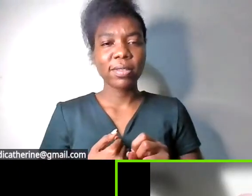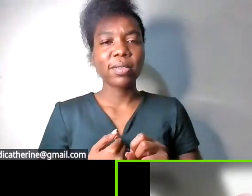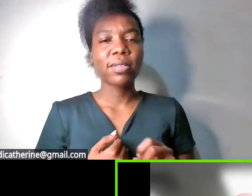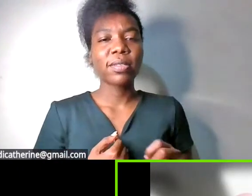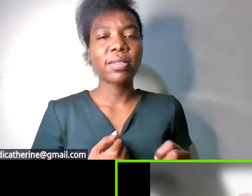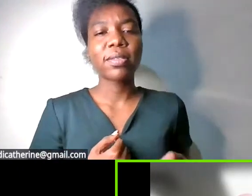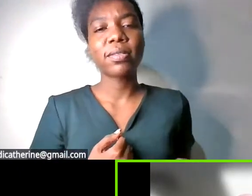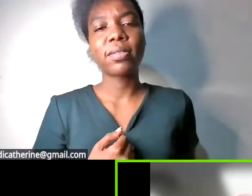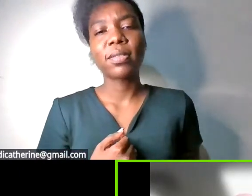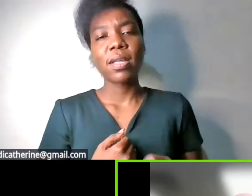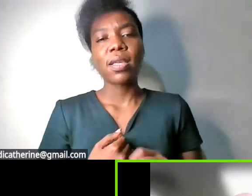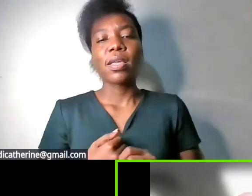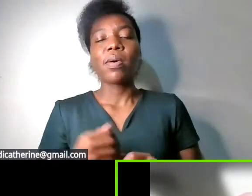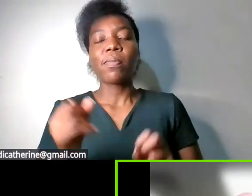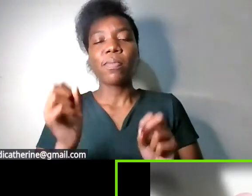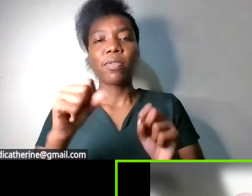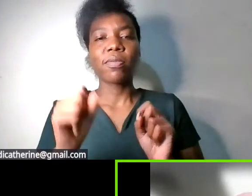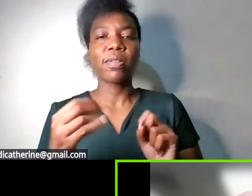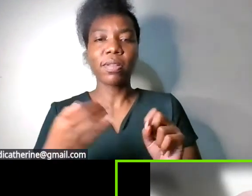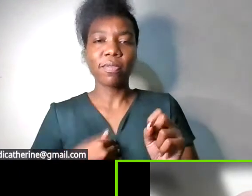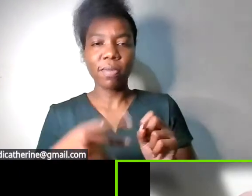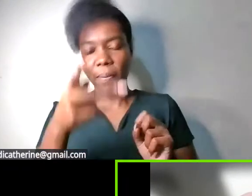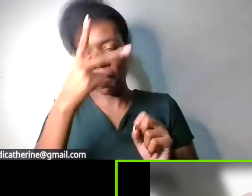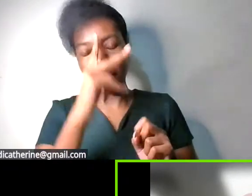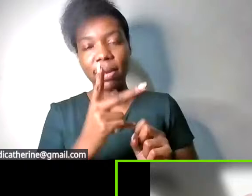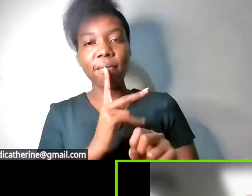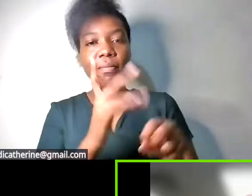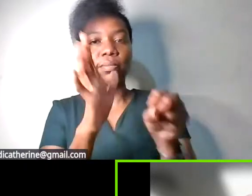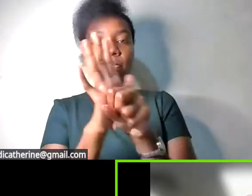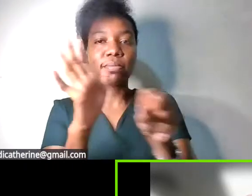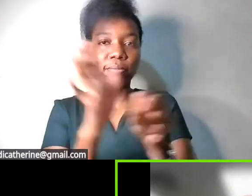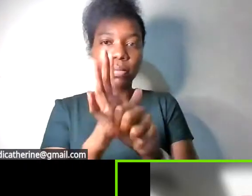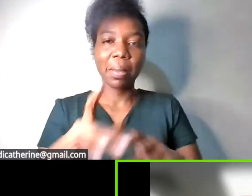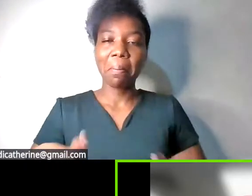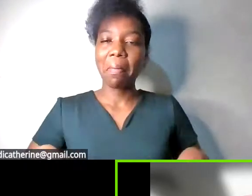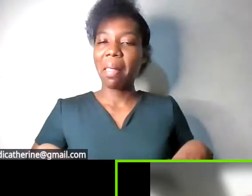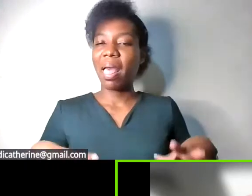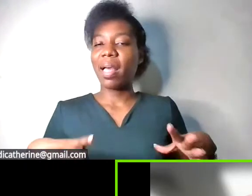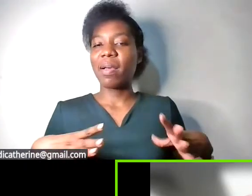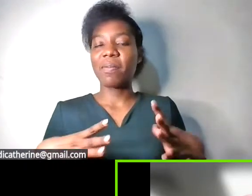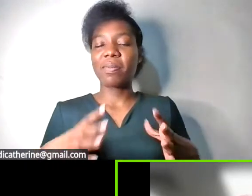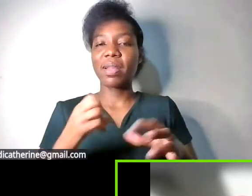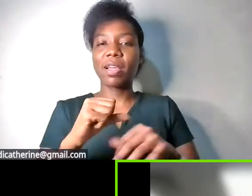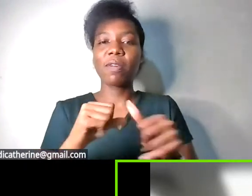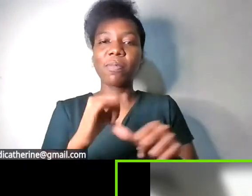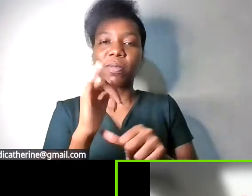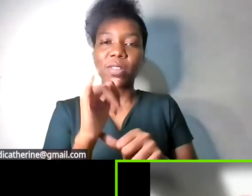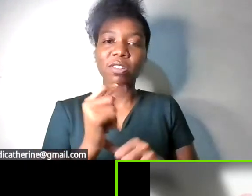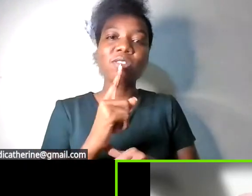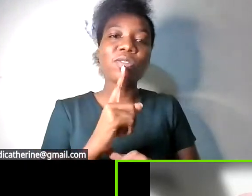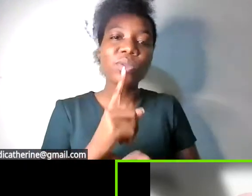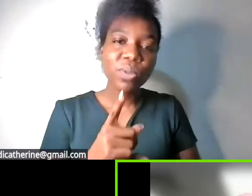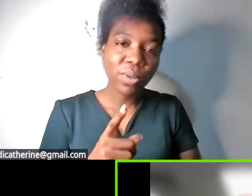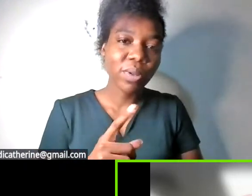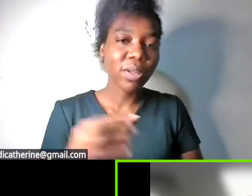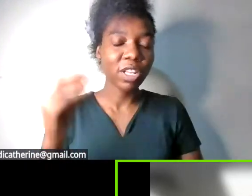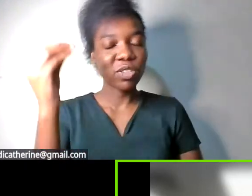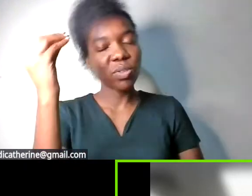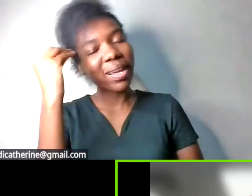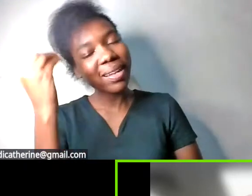to a level that most parents will be proud of him. As a parent or educator or a worker